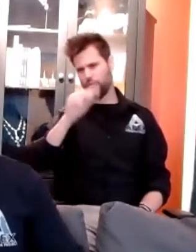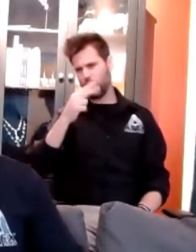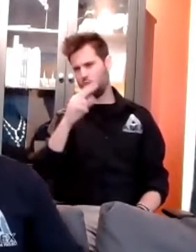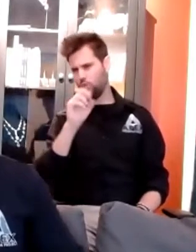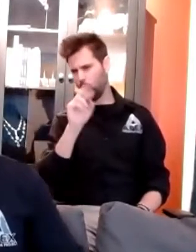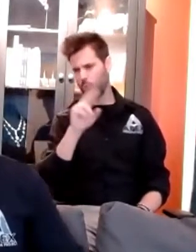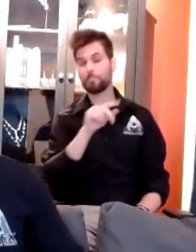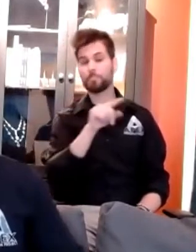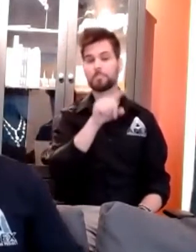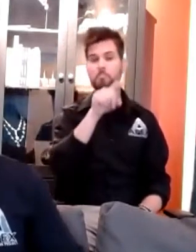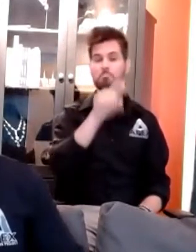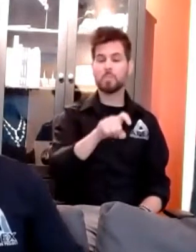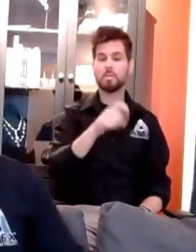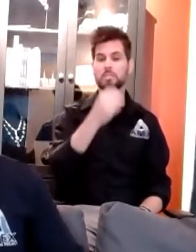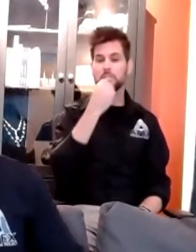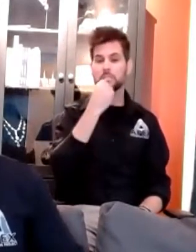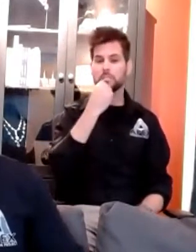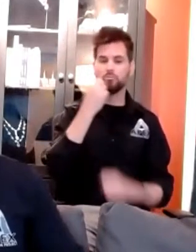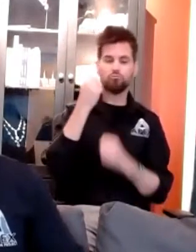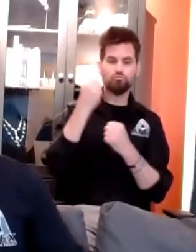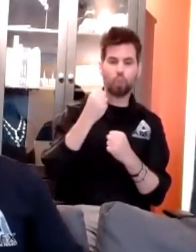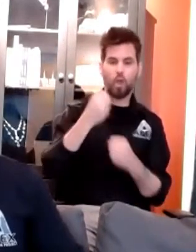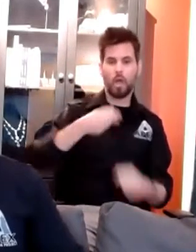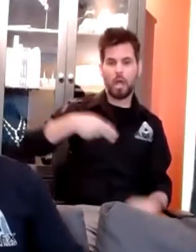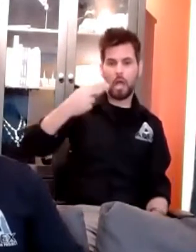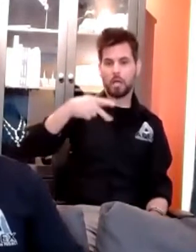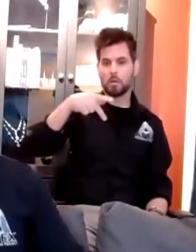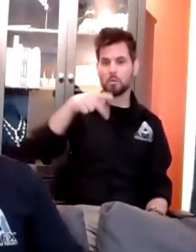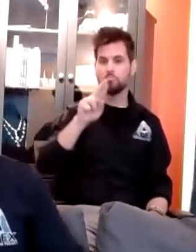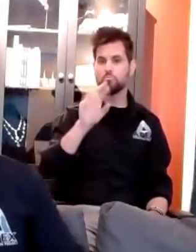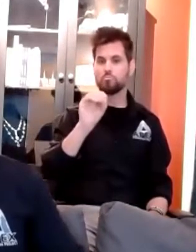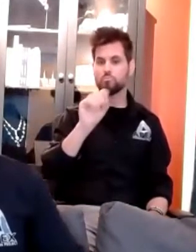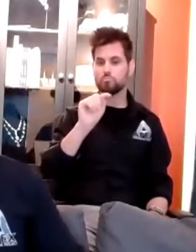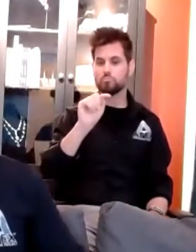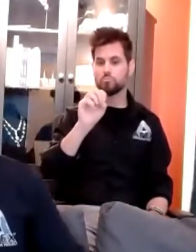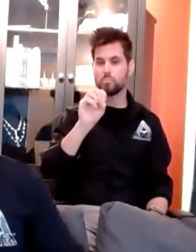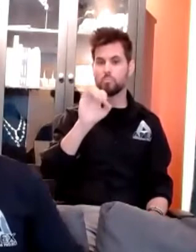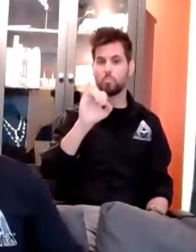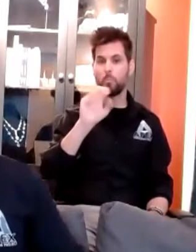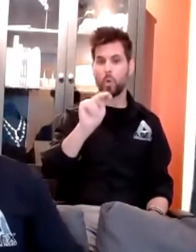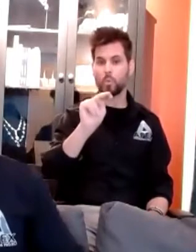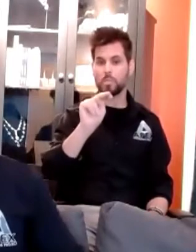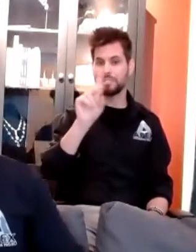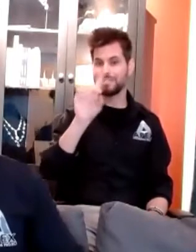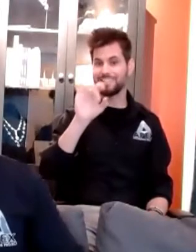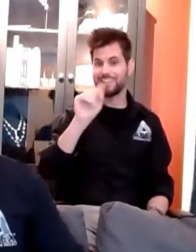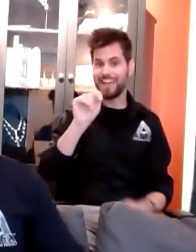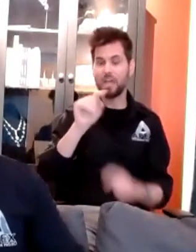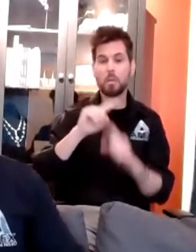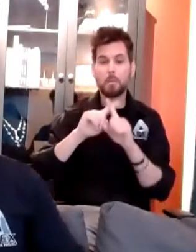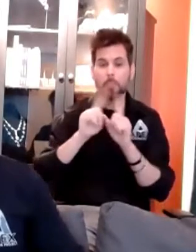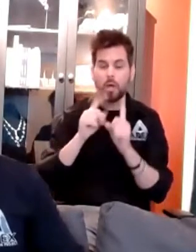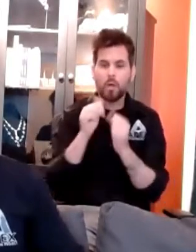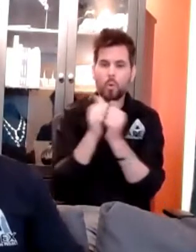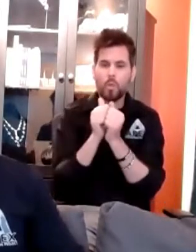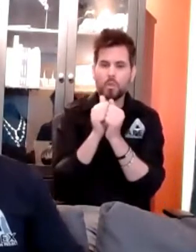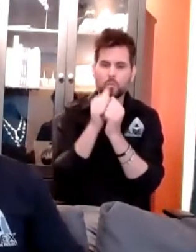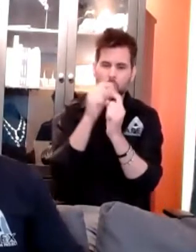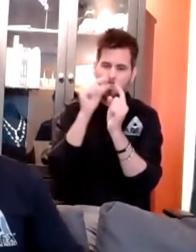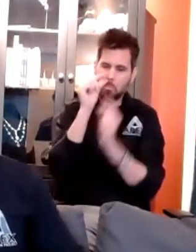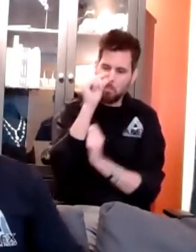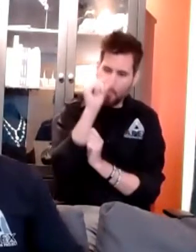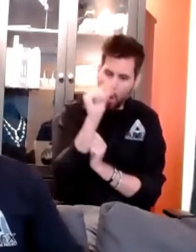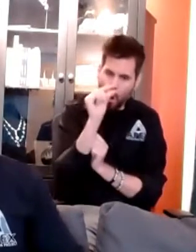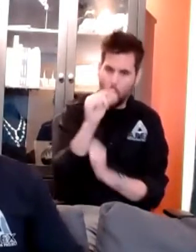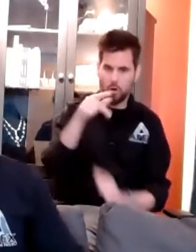so small that his body actually doesn't recognize that it is a meat protein. And he's also on a lot of